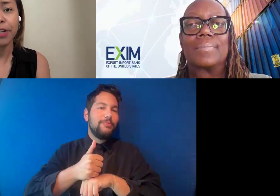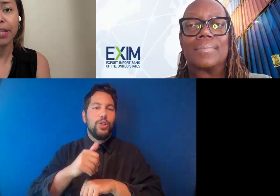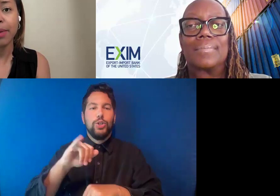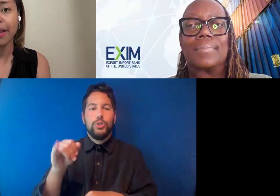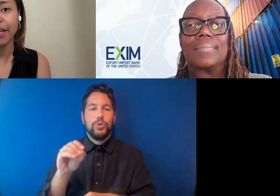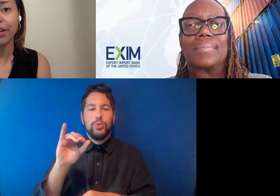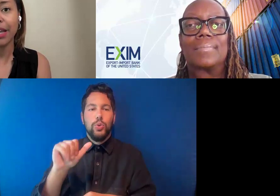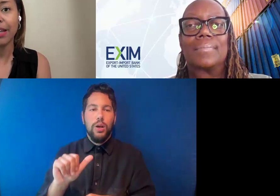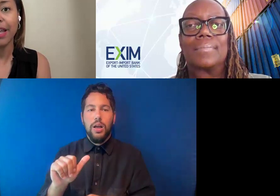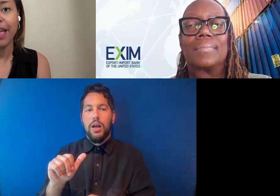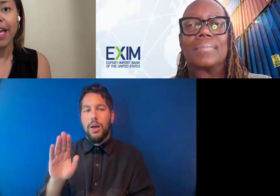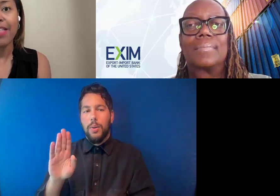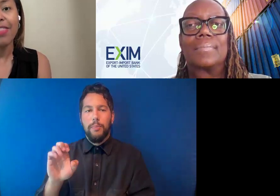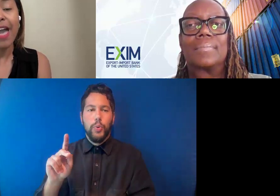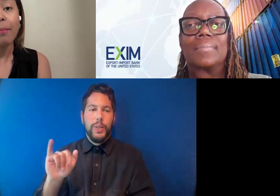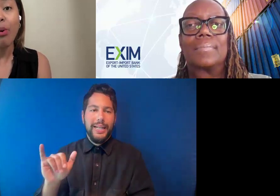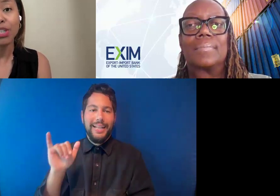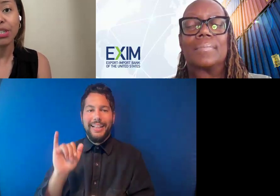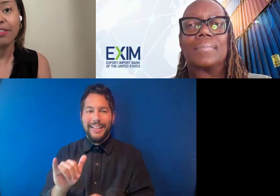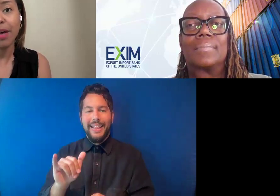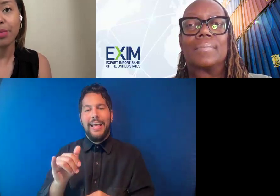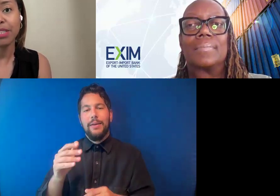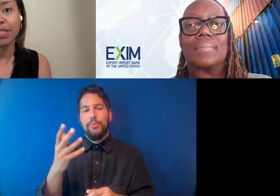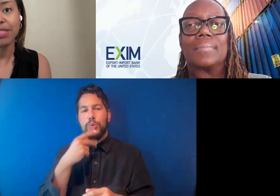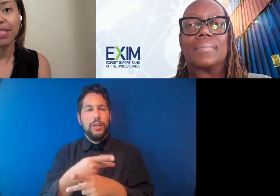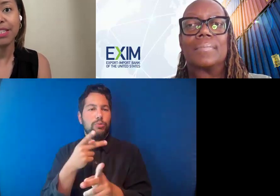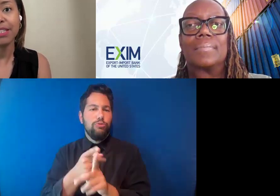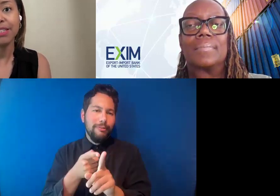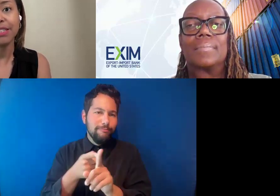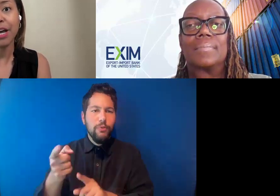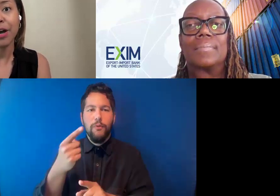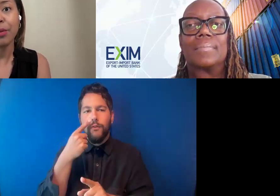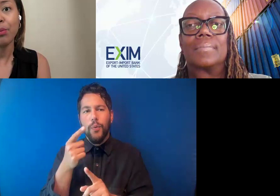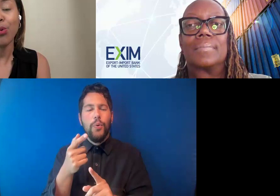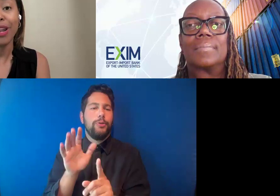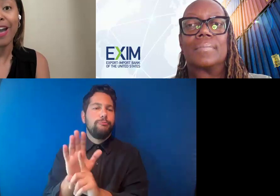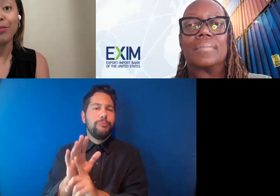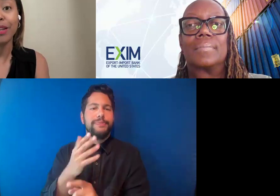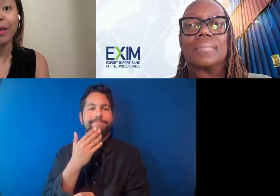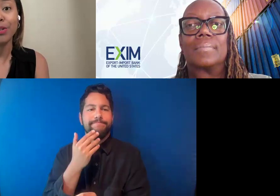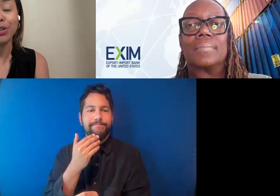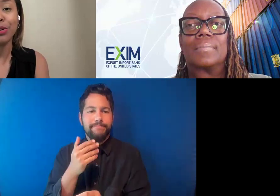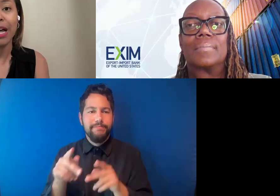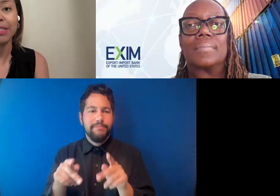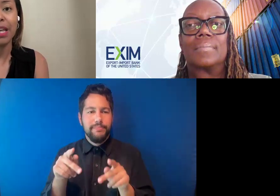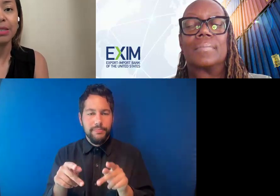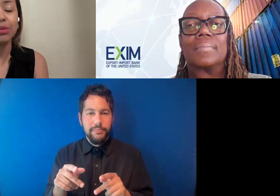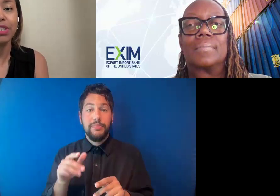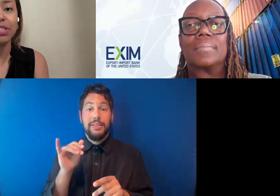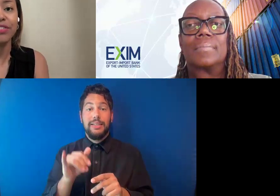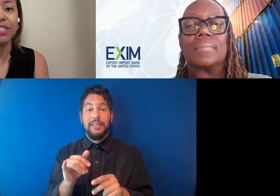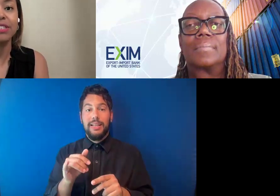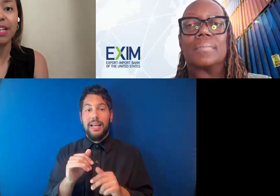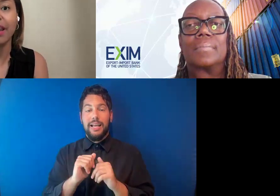a diabetic-friendly body care line. And that portion of my business is what I've been able to